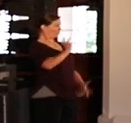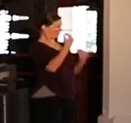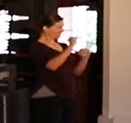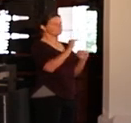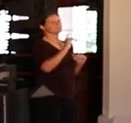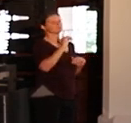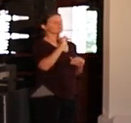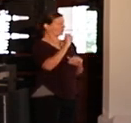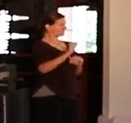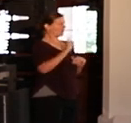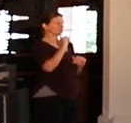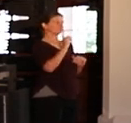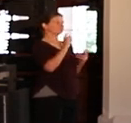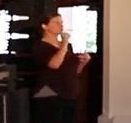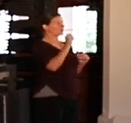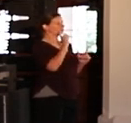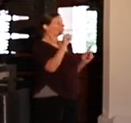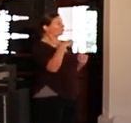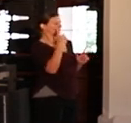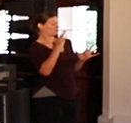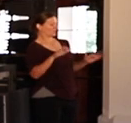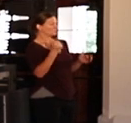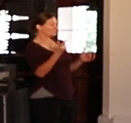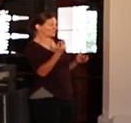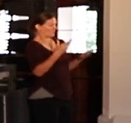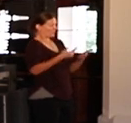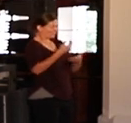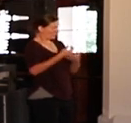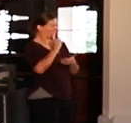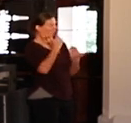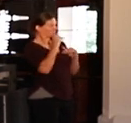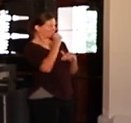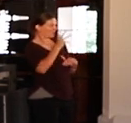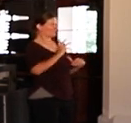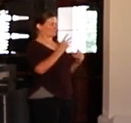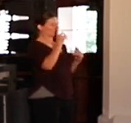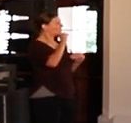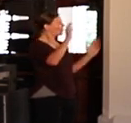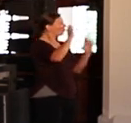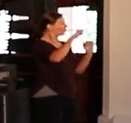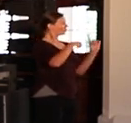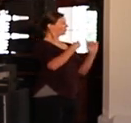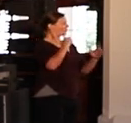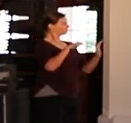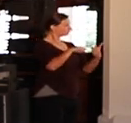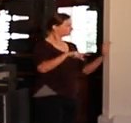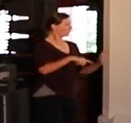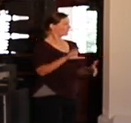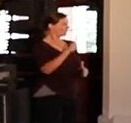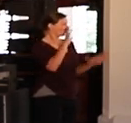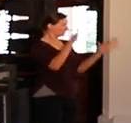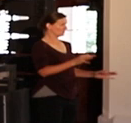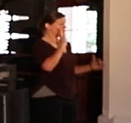to do a new thing, but not to be afraid of the ramifications of their decision. So throughout